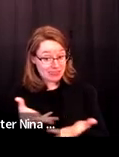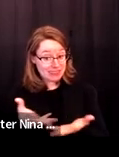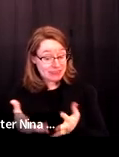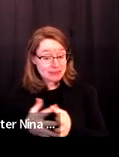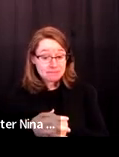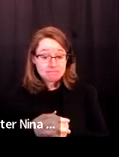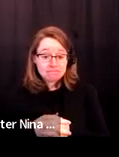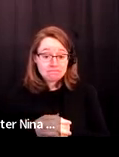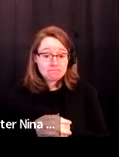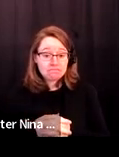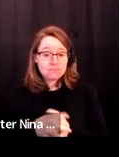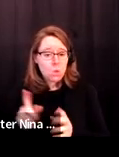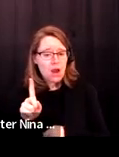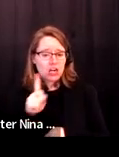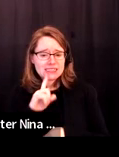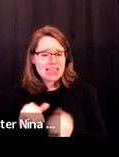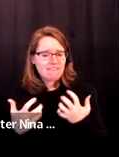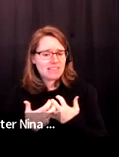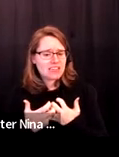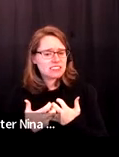where that might fit?